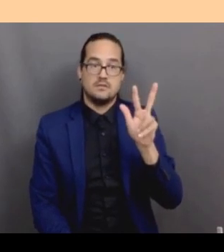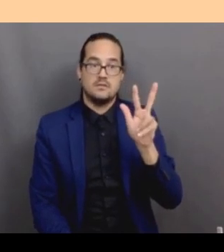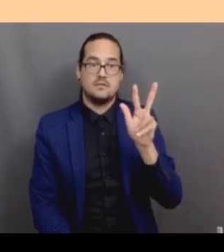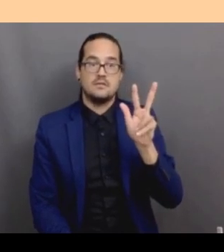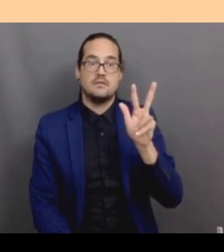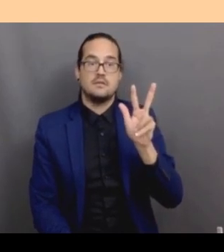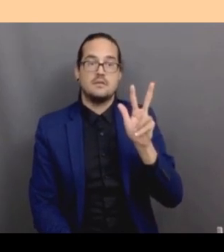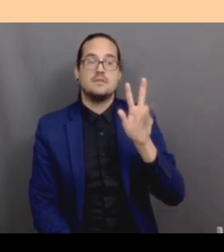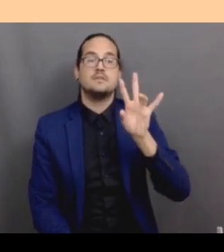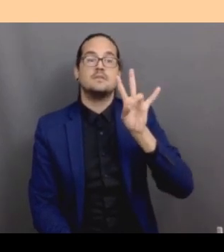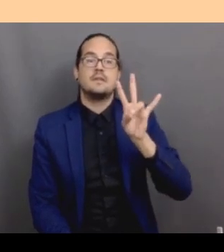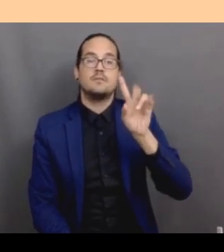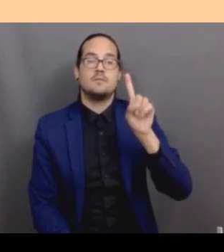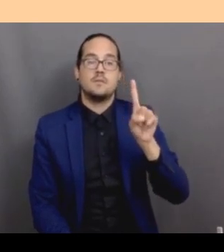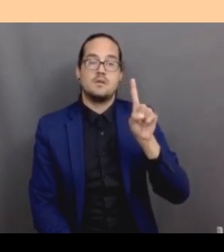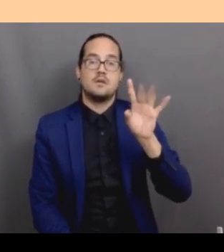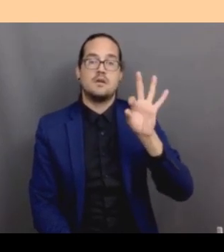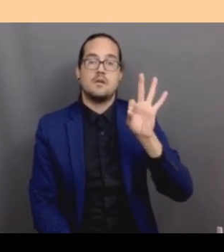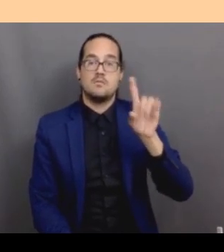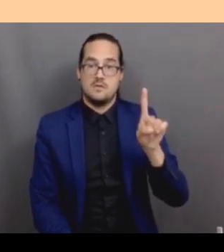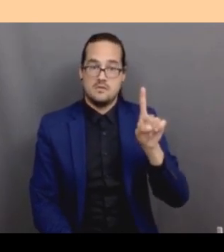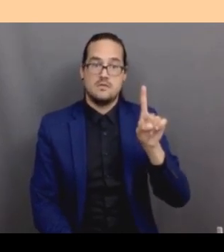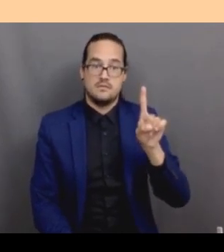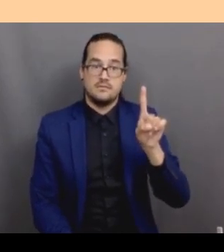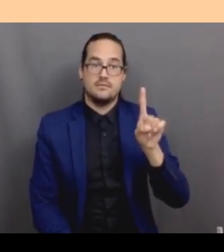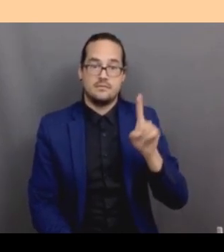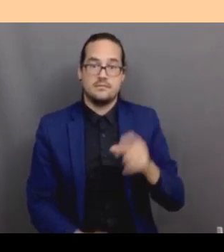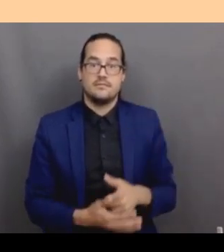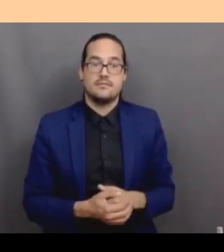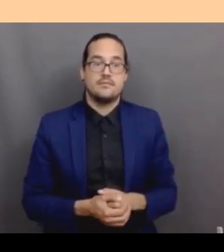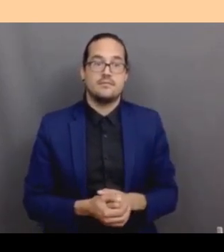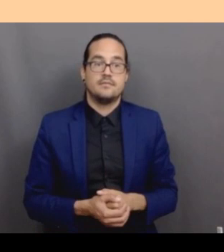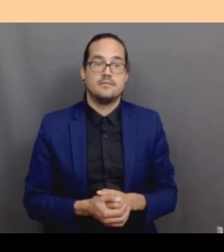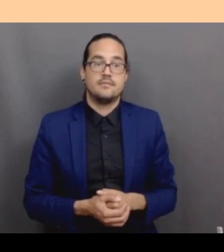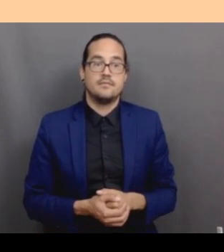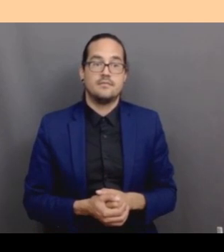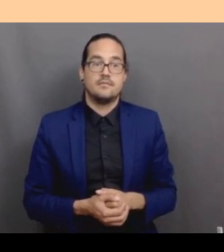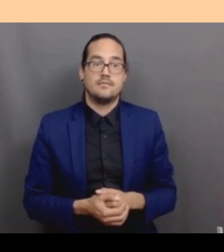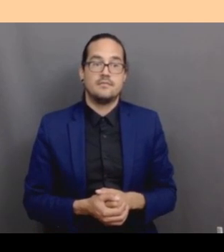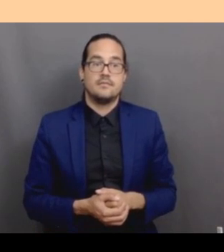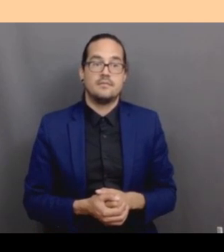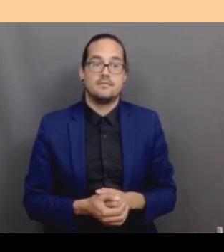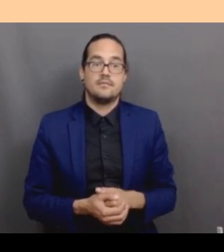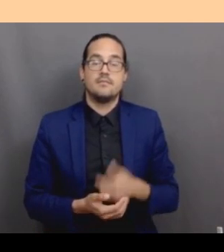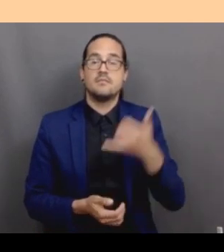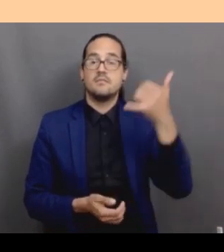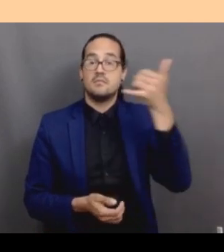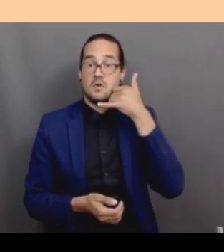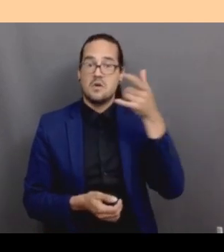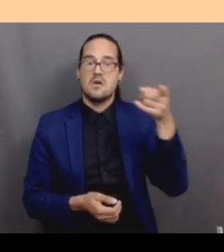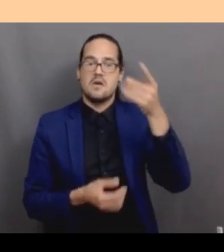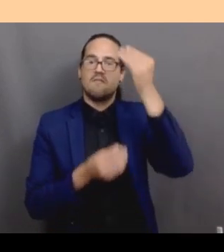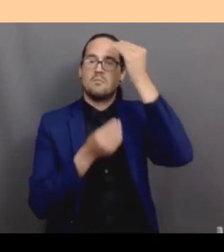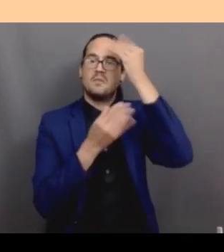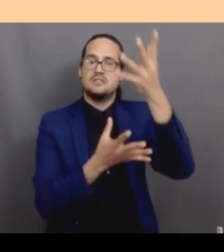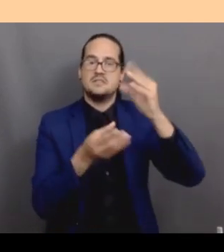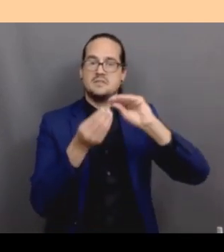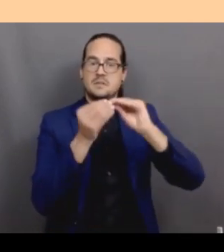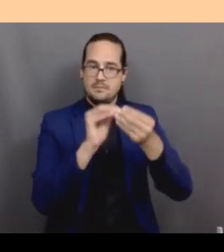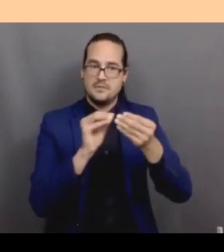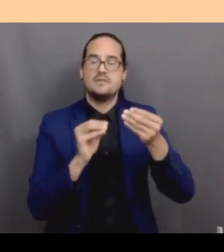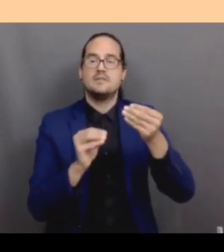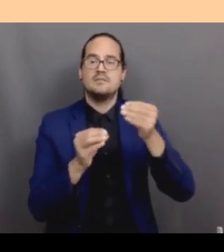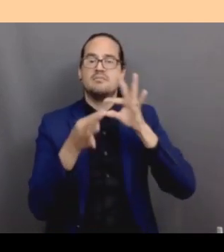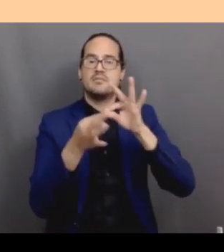473-7191. You can call the COVID-19 information number and get answers to your questions about any of our